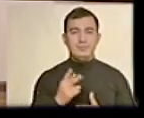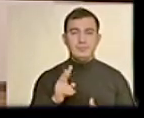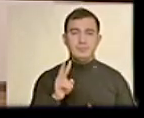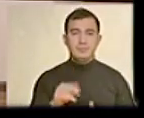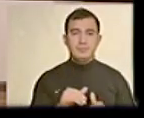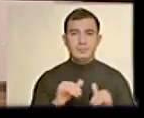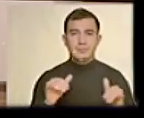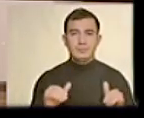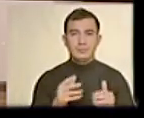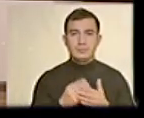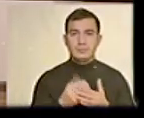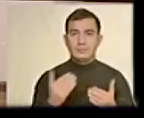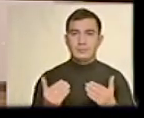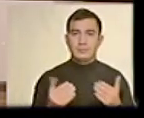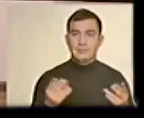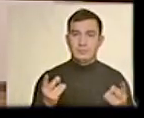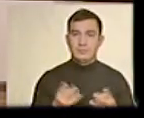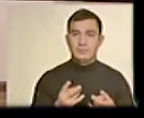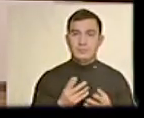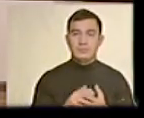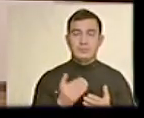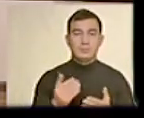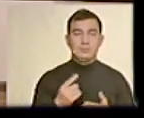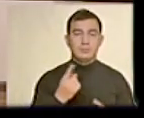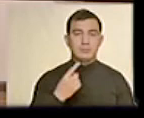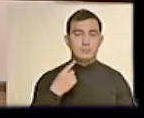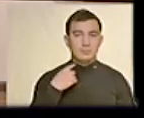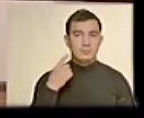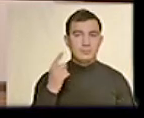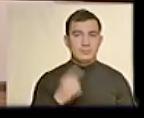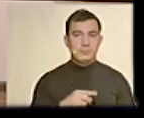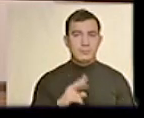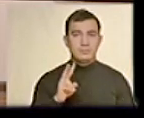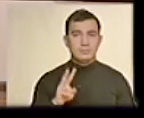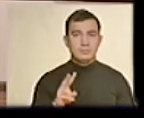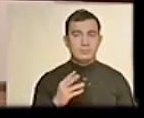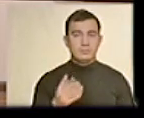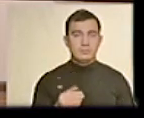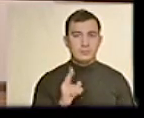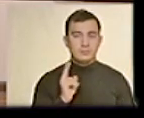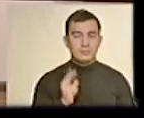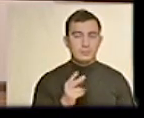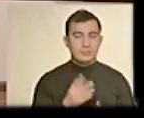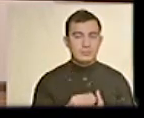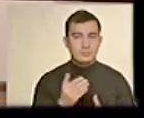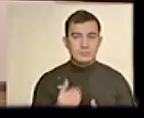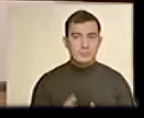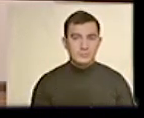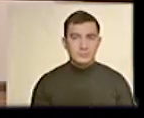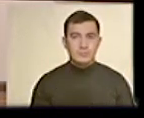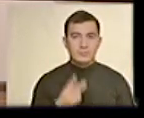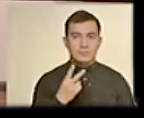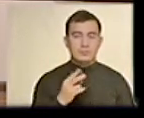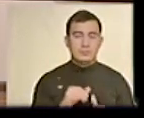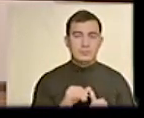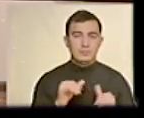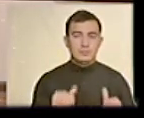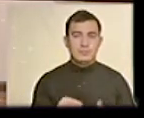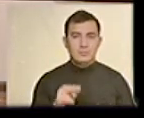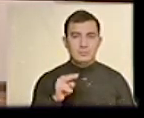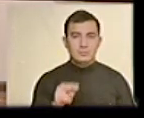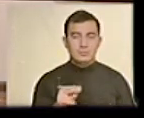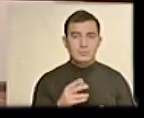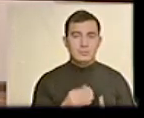Yig'indining kvadratiga asoslanamiz. Demak, birinchi sonning kvadrati Q kvadrat plus 2 ko'paytirilgan q